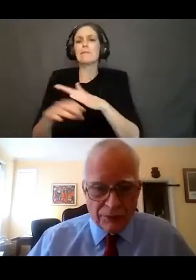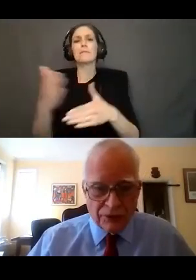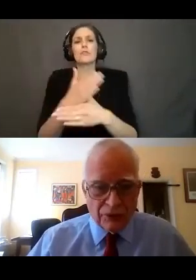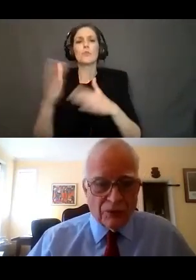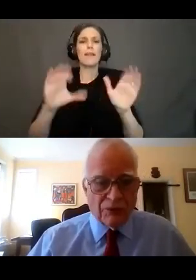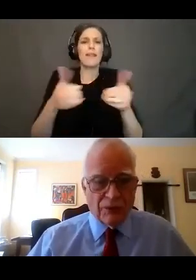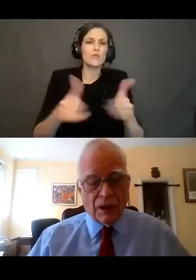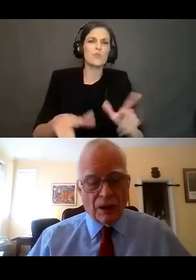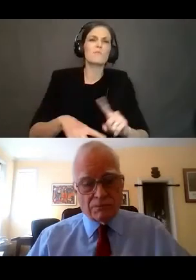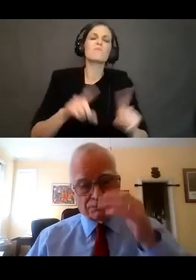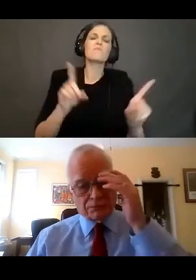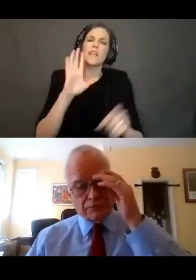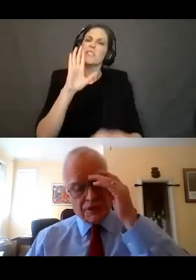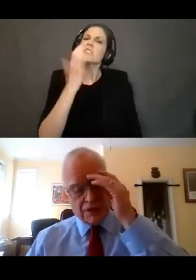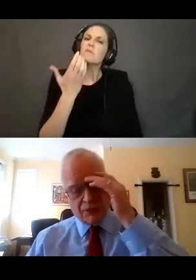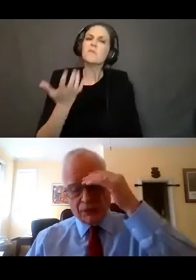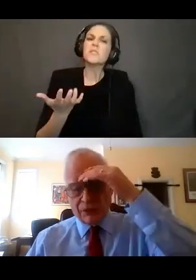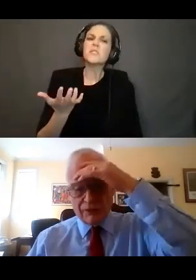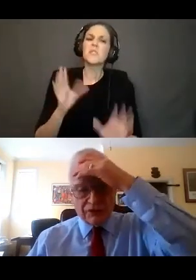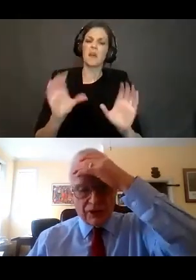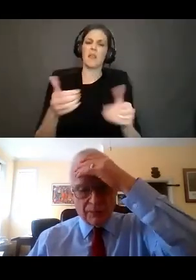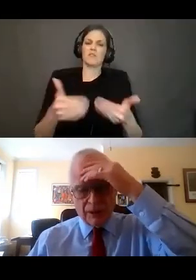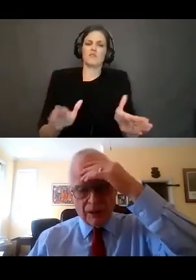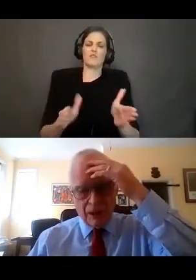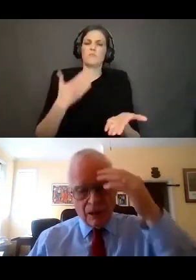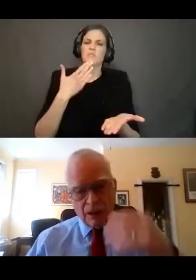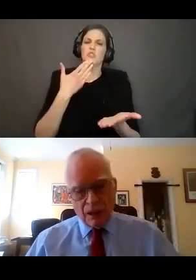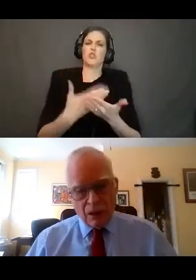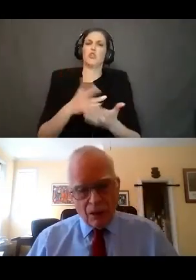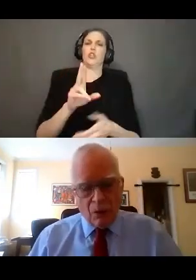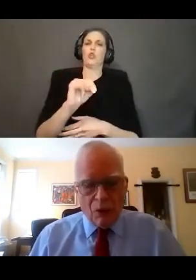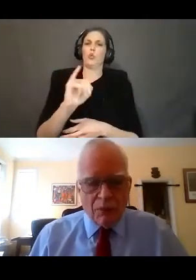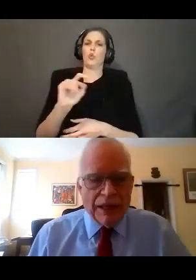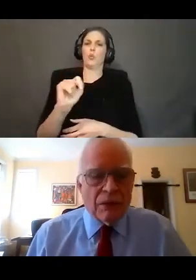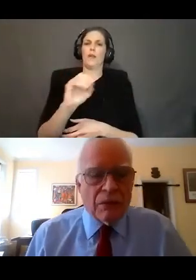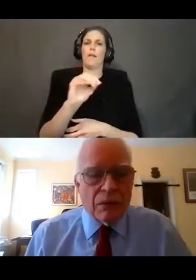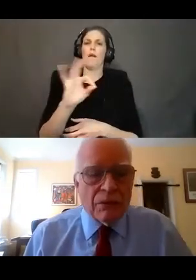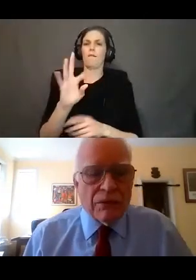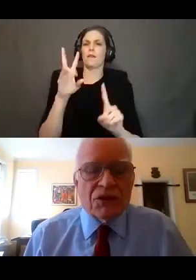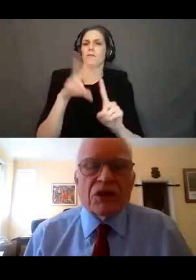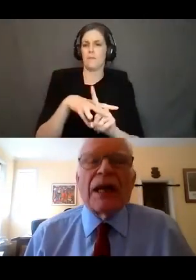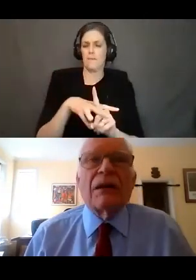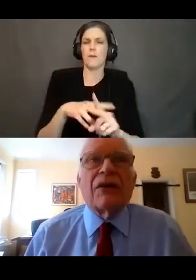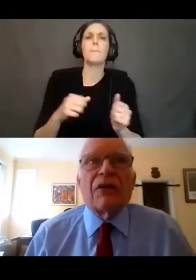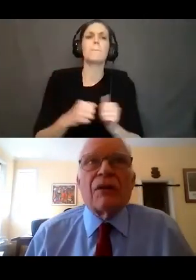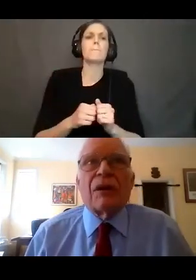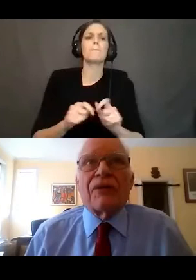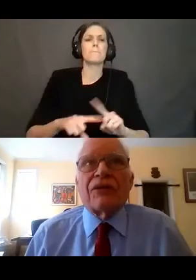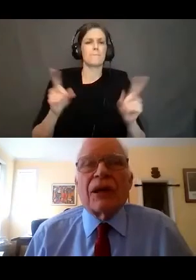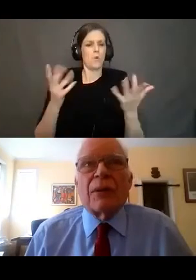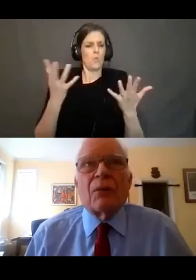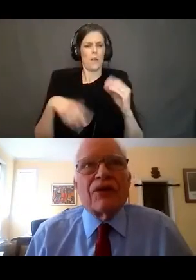classroom seems a sensible unit of assignment. What about the child as a unit of assignment? We see